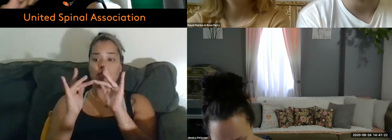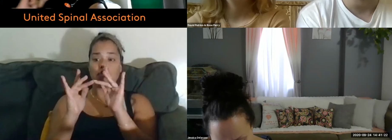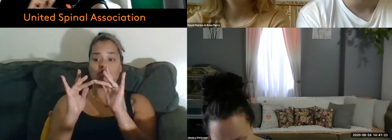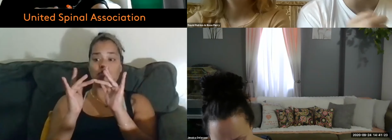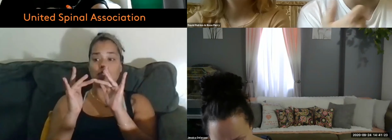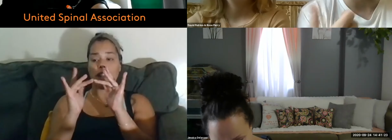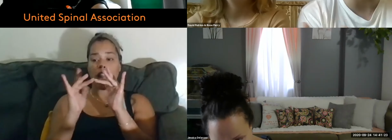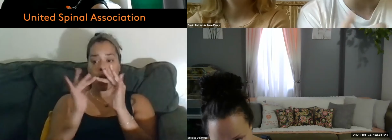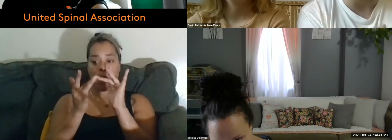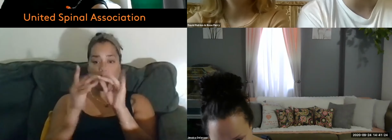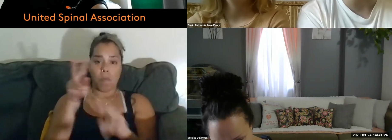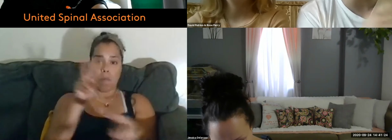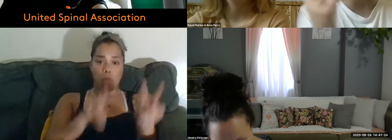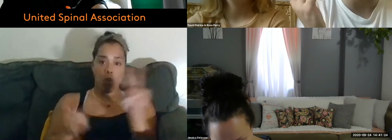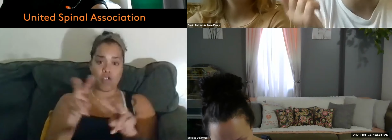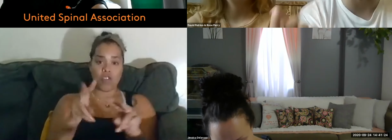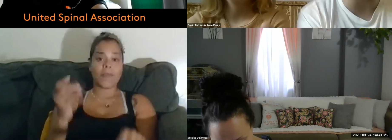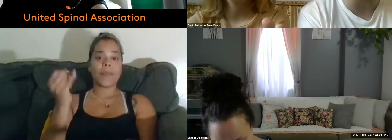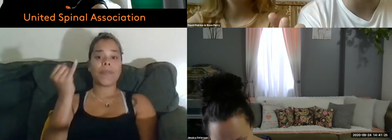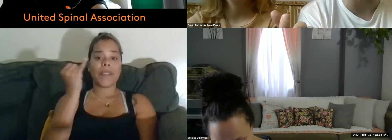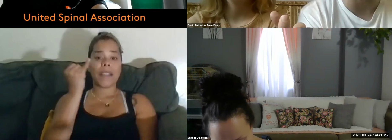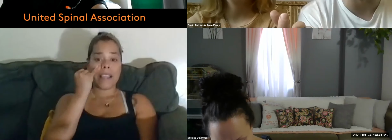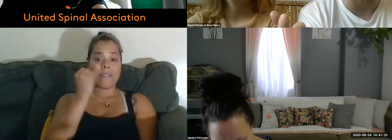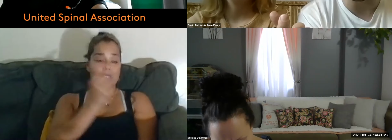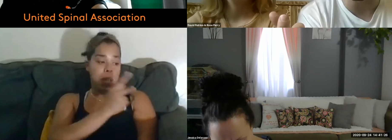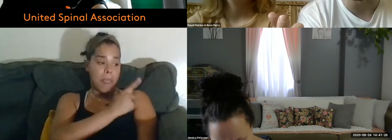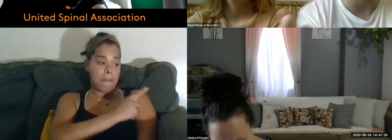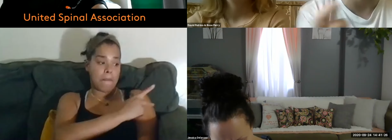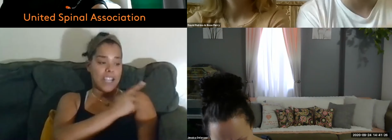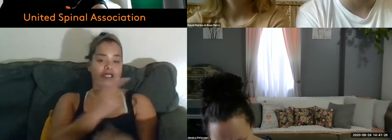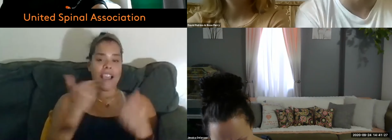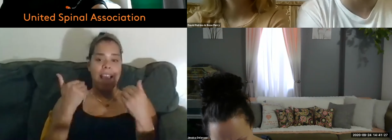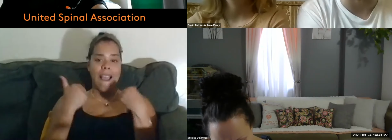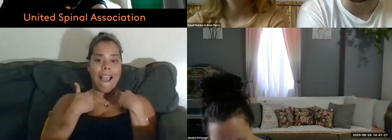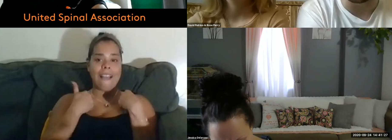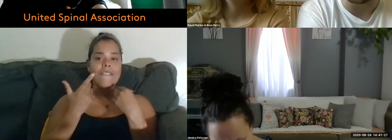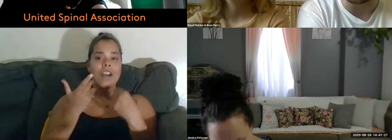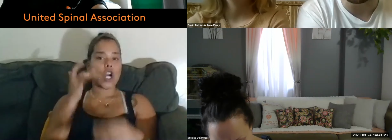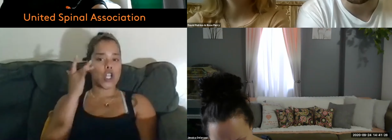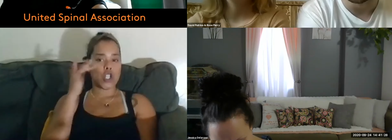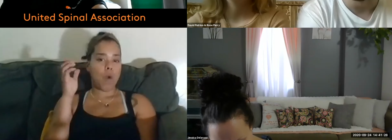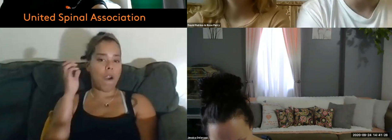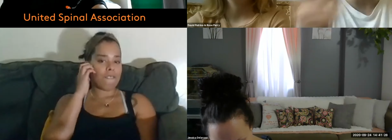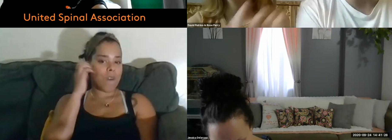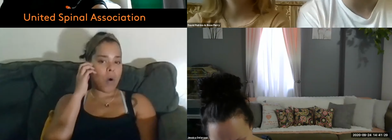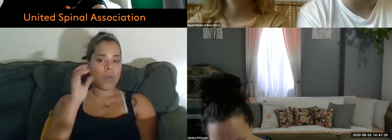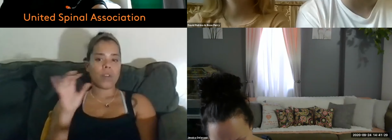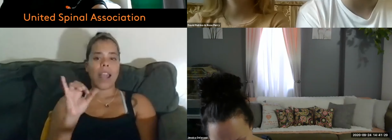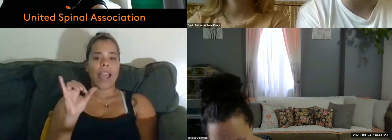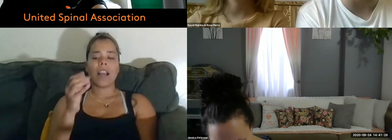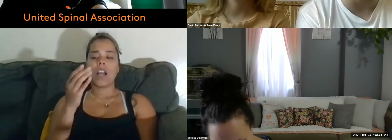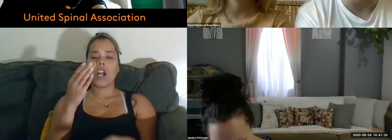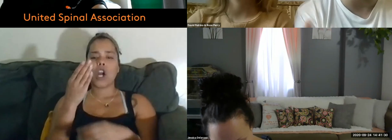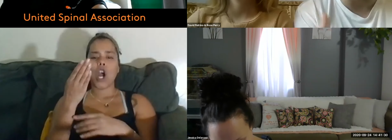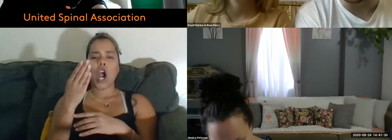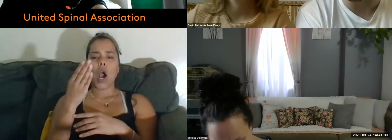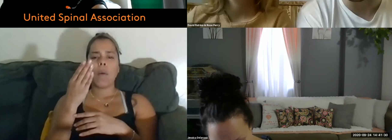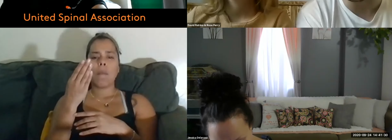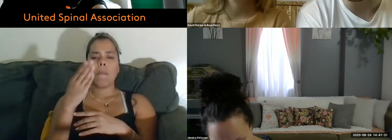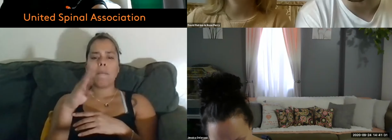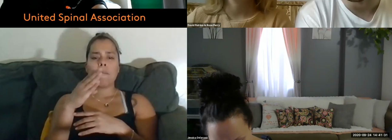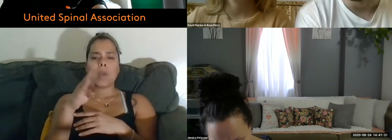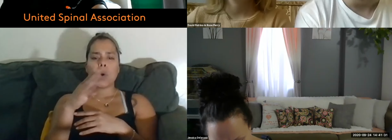happen if the patient has a smart and connected device, like a Bluetooth blood pressure cuff, and pairs it with a